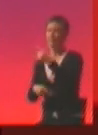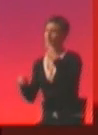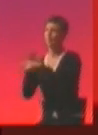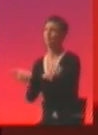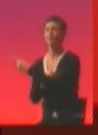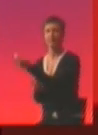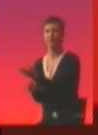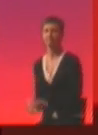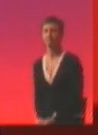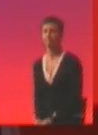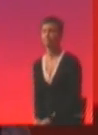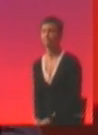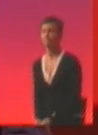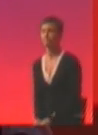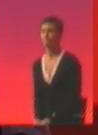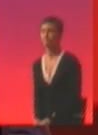it.